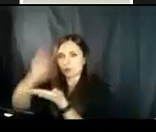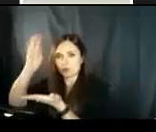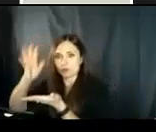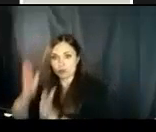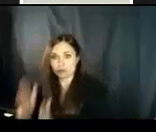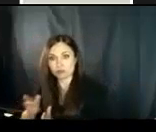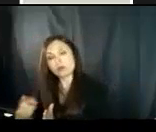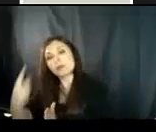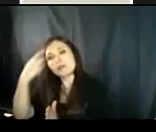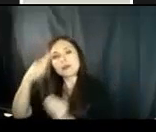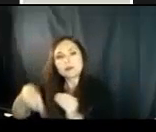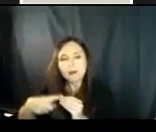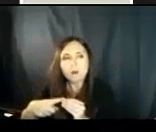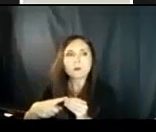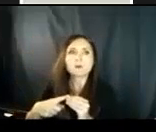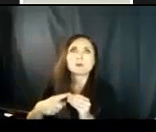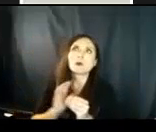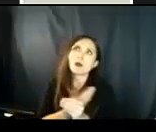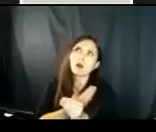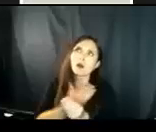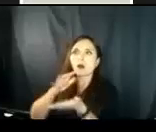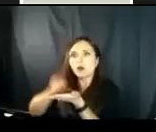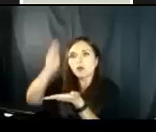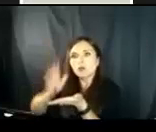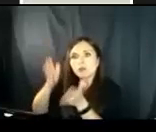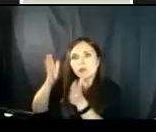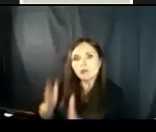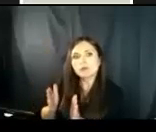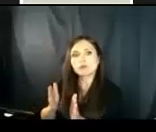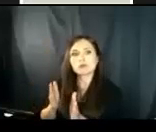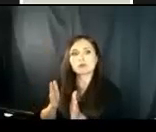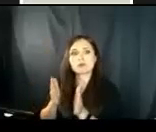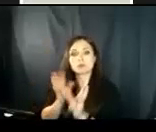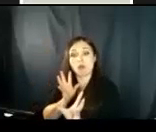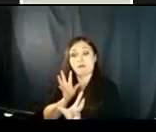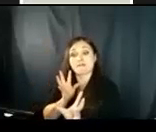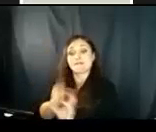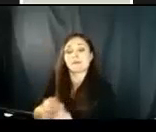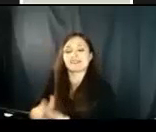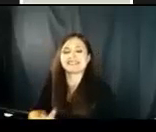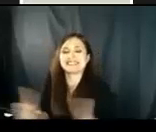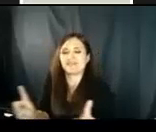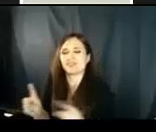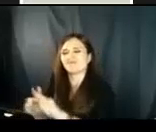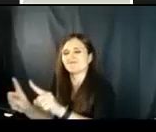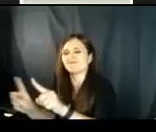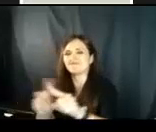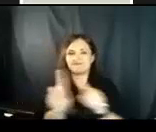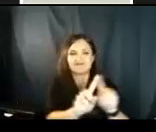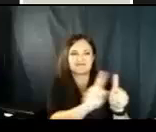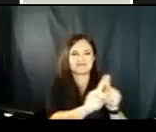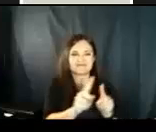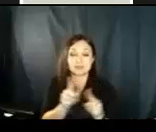think about our learners get engagement happen in a completely different way for them, where they're